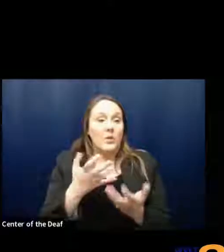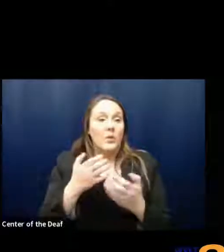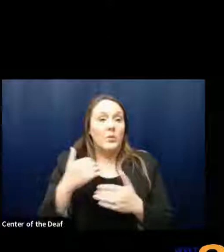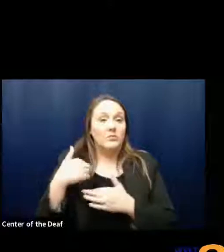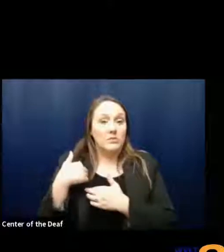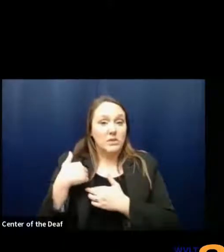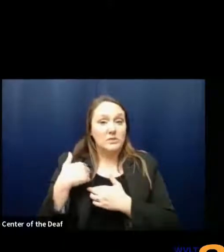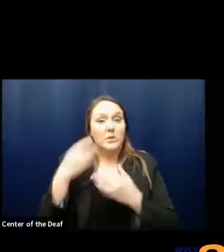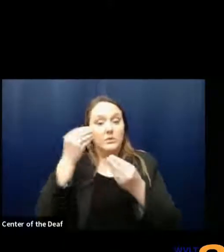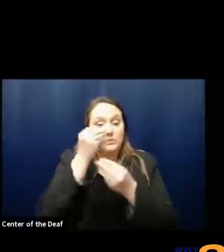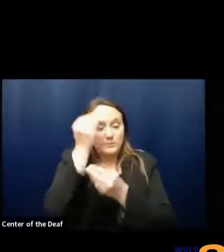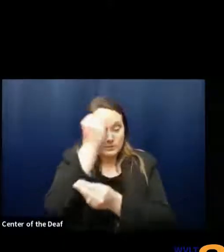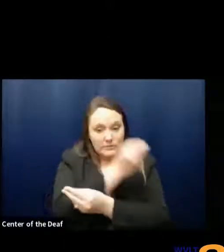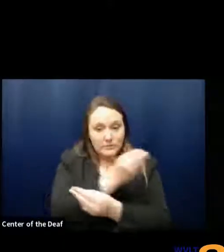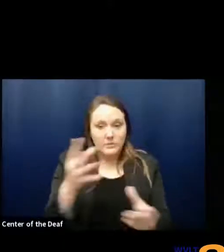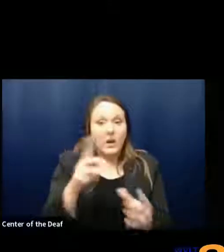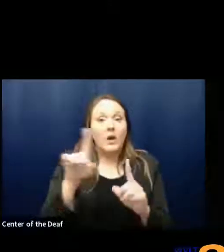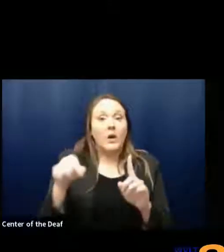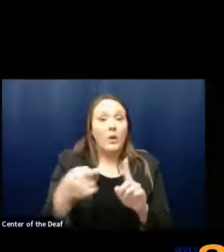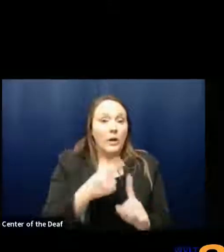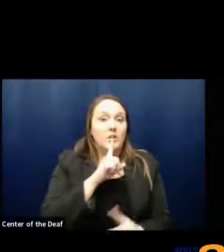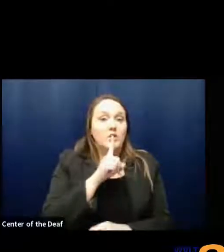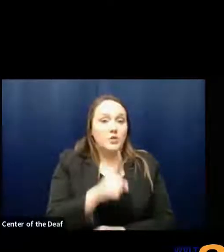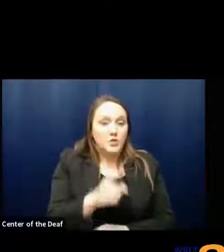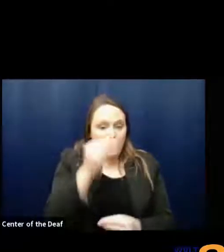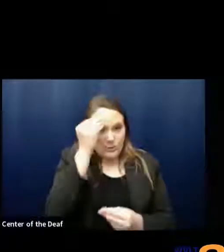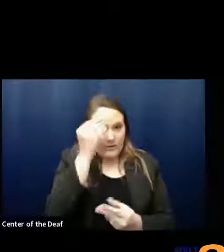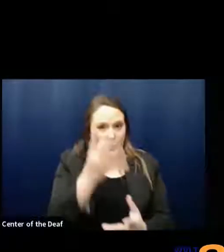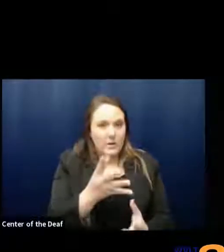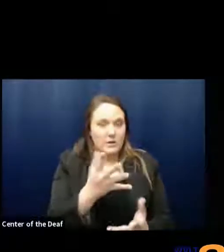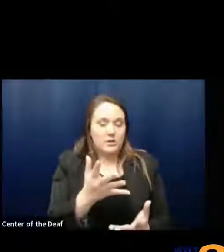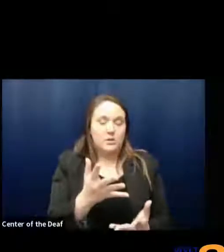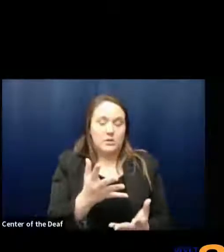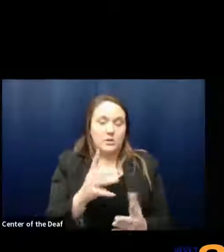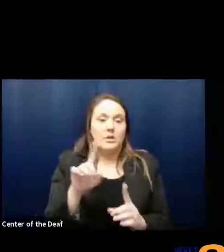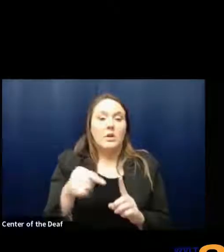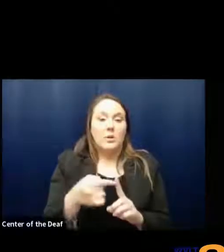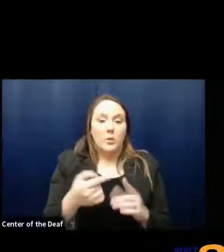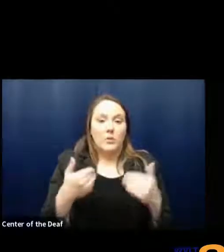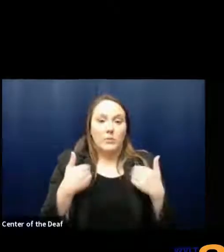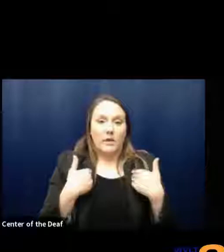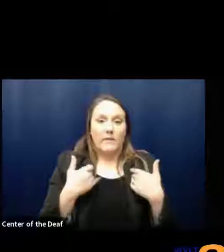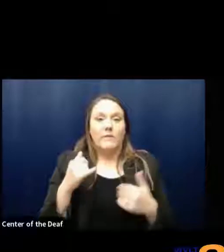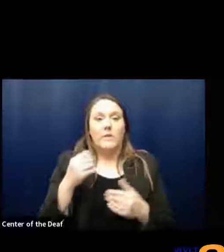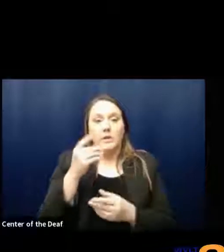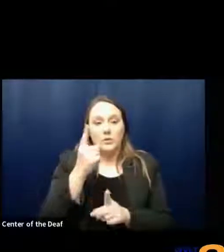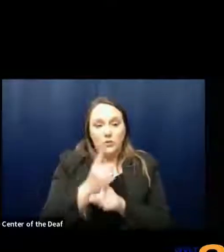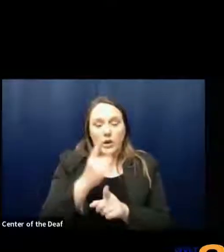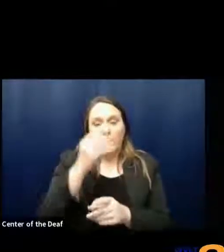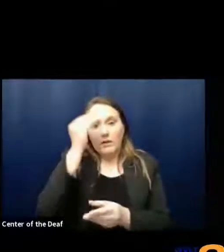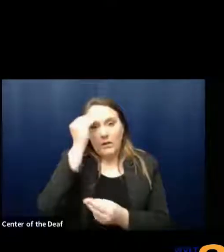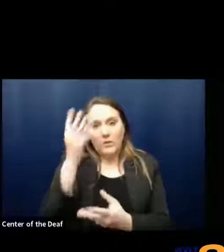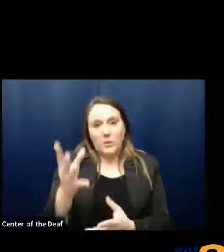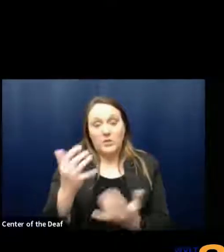most factual information that we're going to be acting on into the public when we have it. And right now it's just changing too